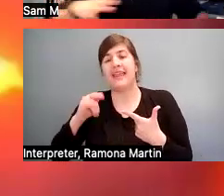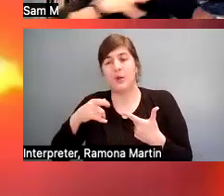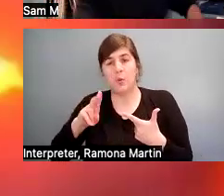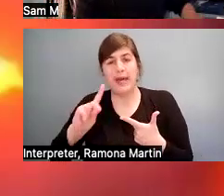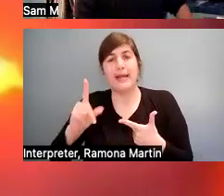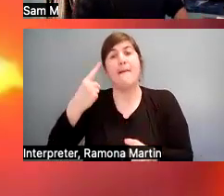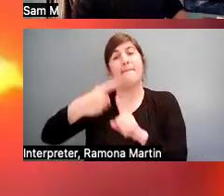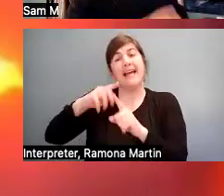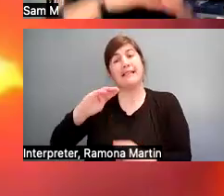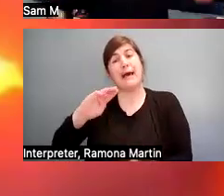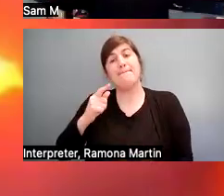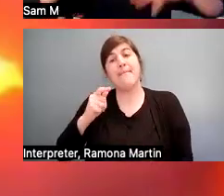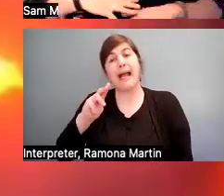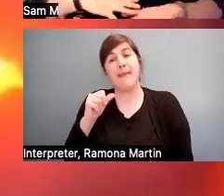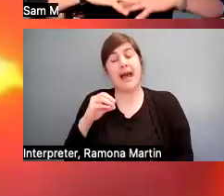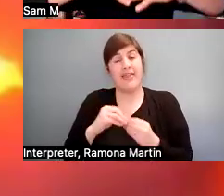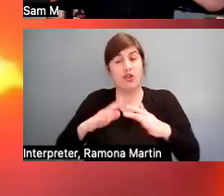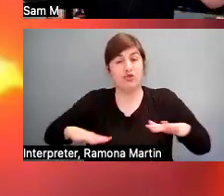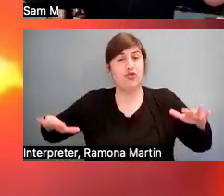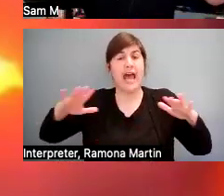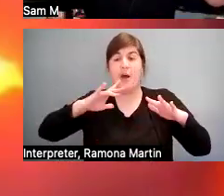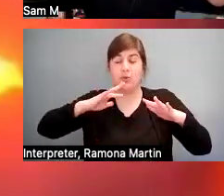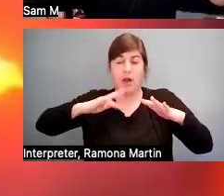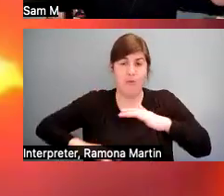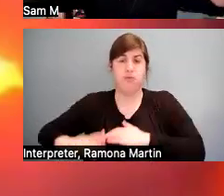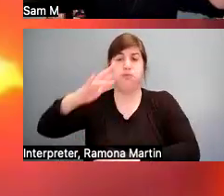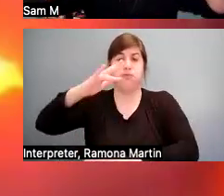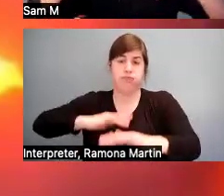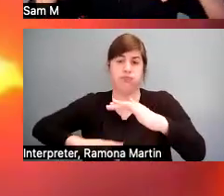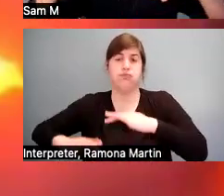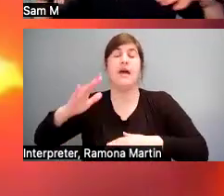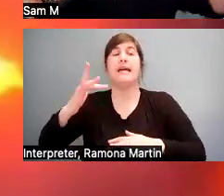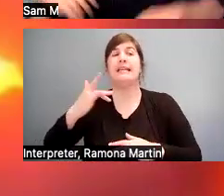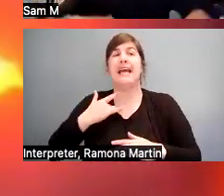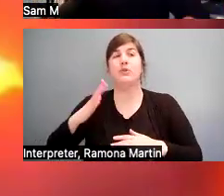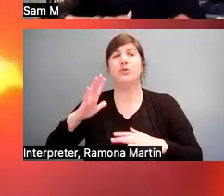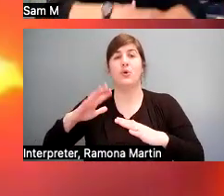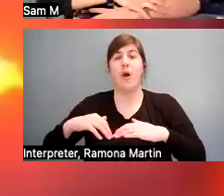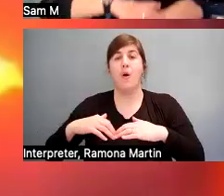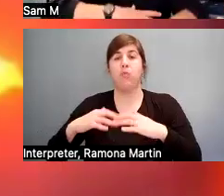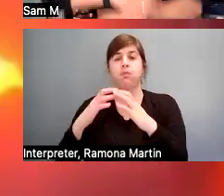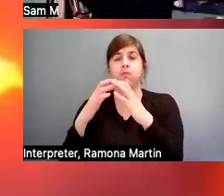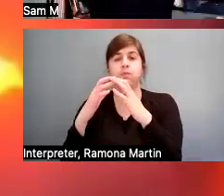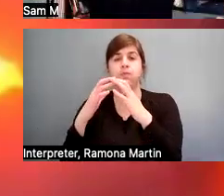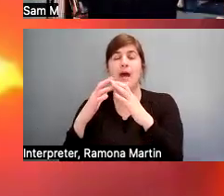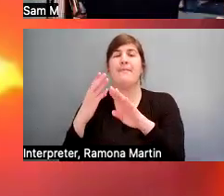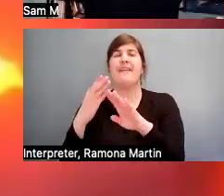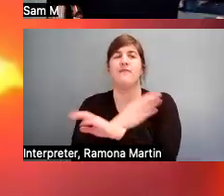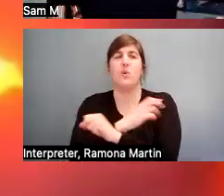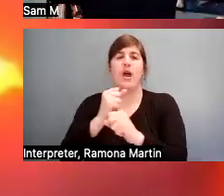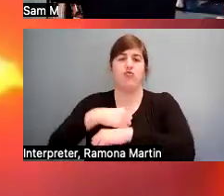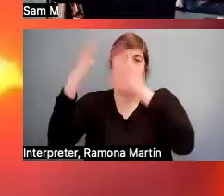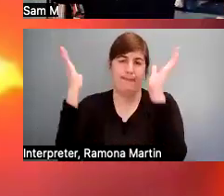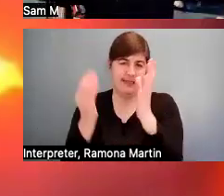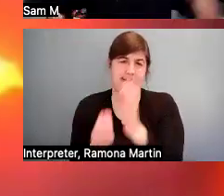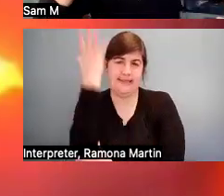magma from deep in the ground to somewhere shallow. They actually inflate before they erupt, not, miles and miles above the